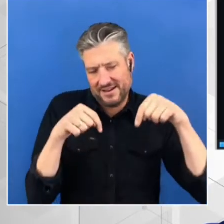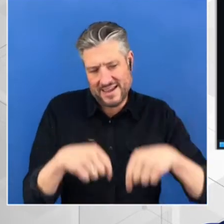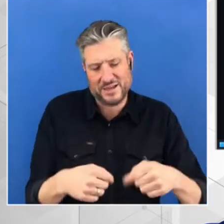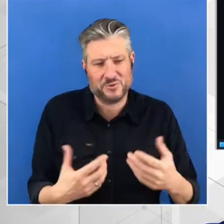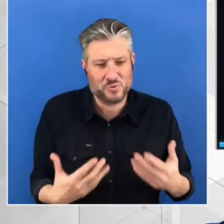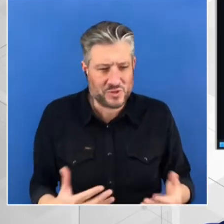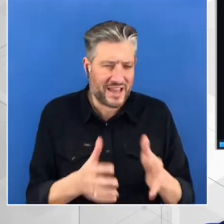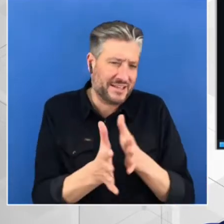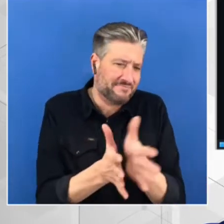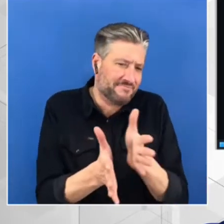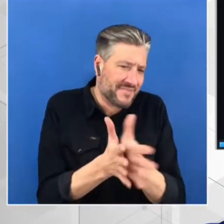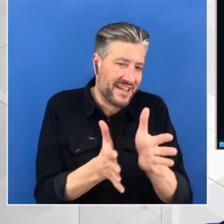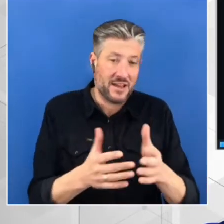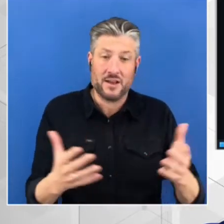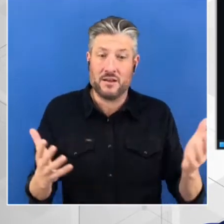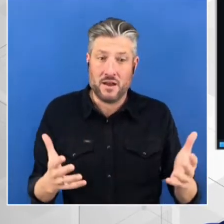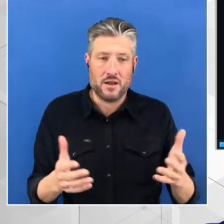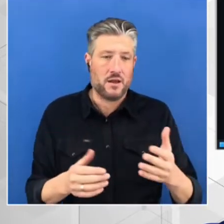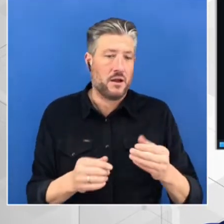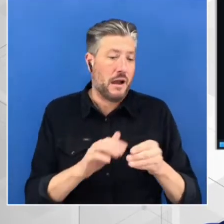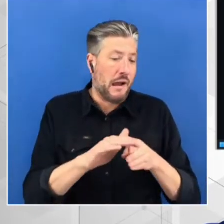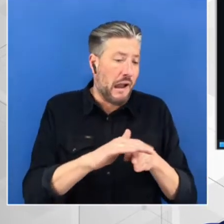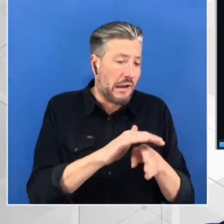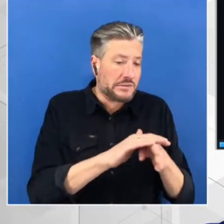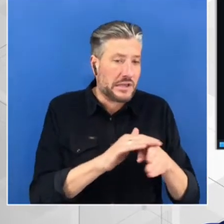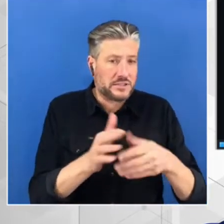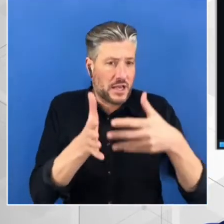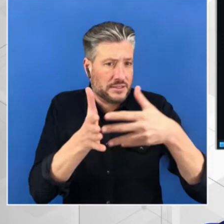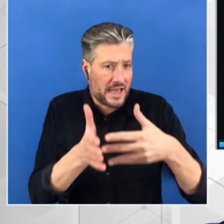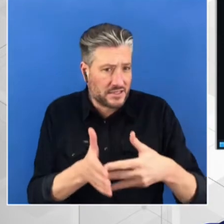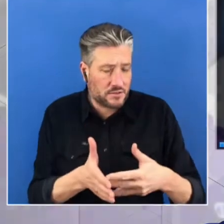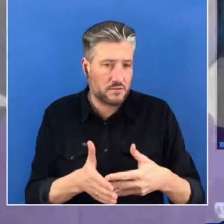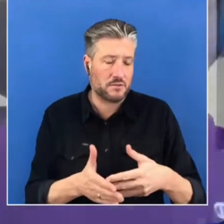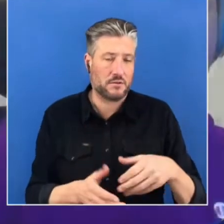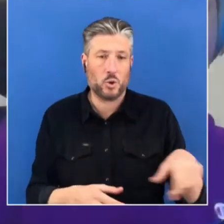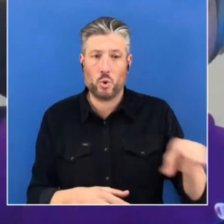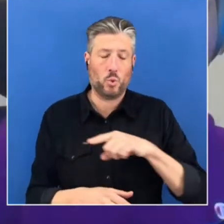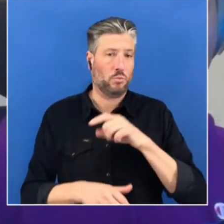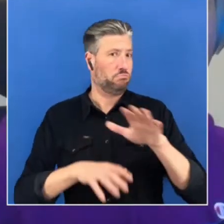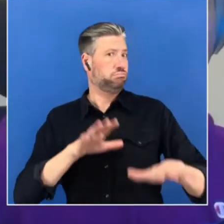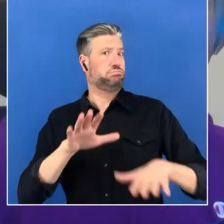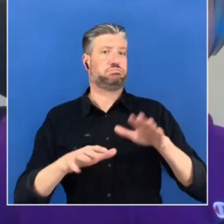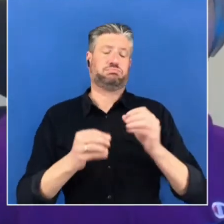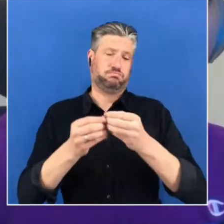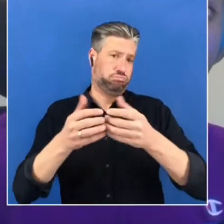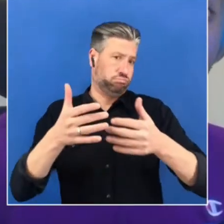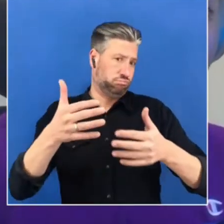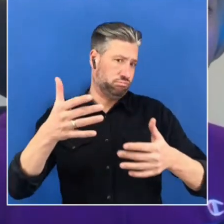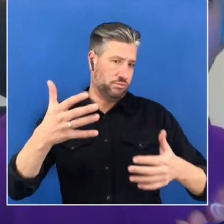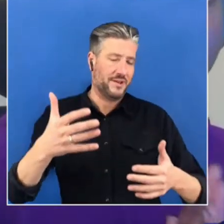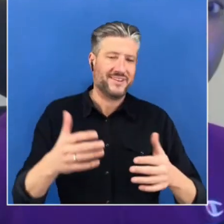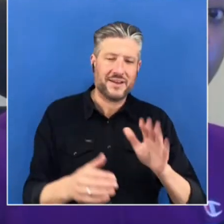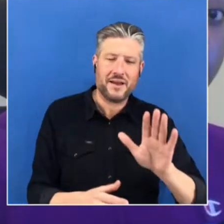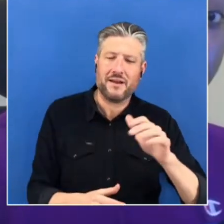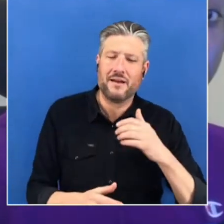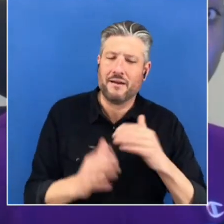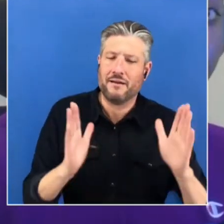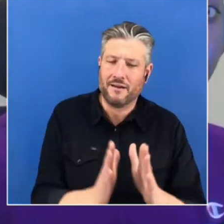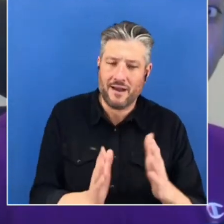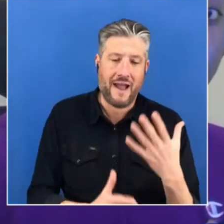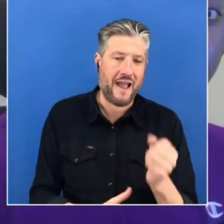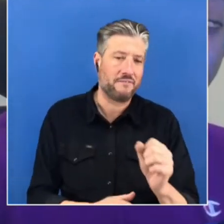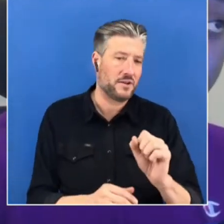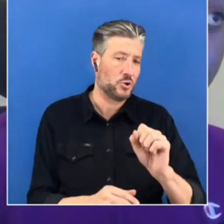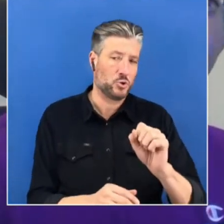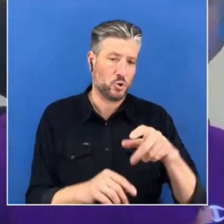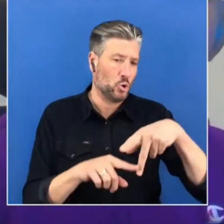be overwhelming. But that's where our tools come in. We work hard to present the information in a way that's easy to follow and clearly outlines the